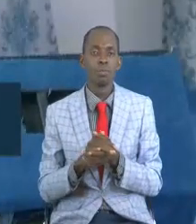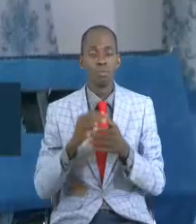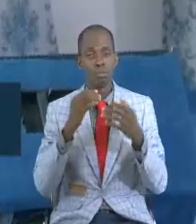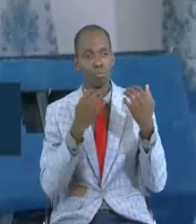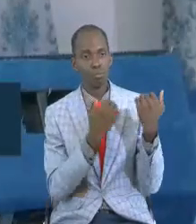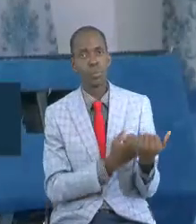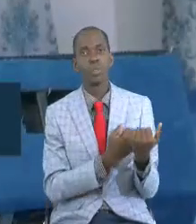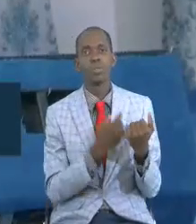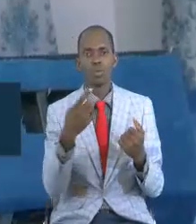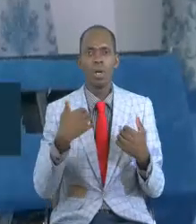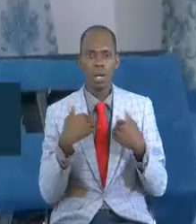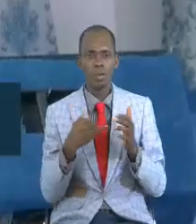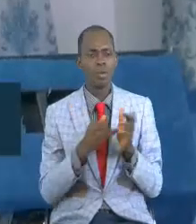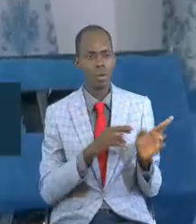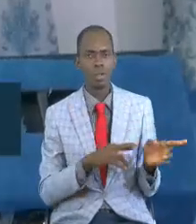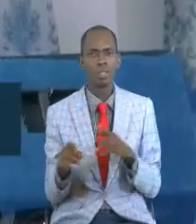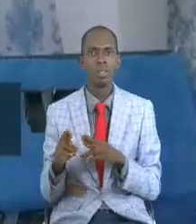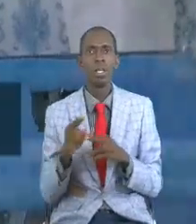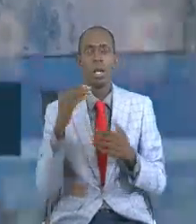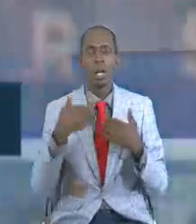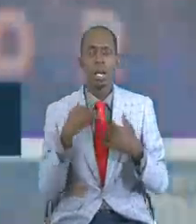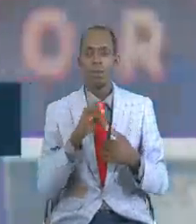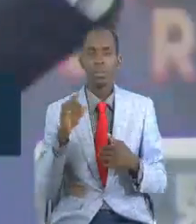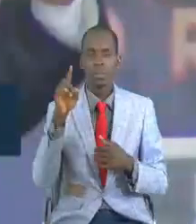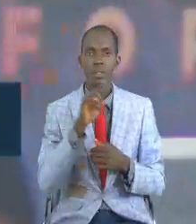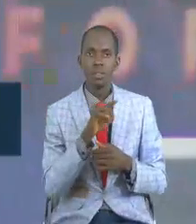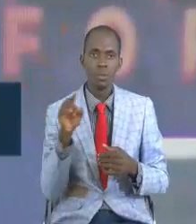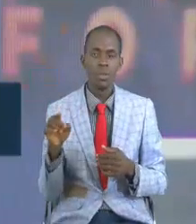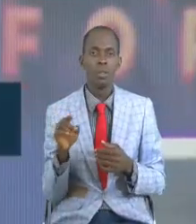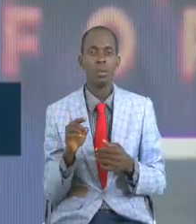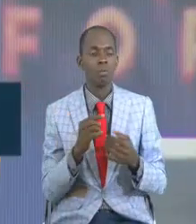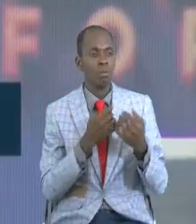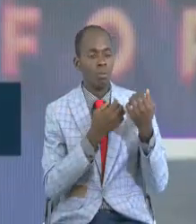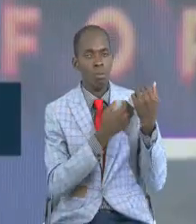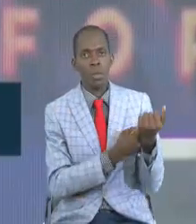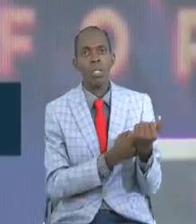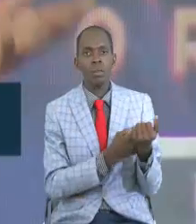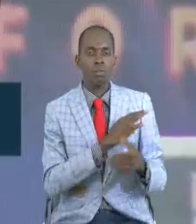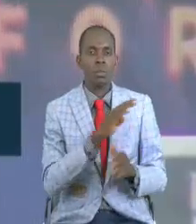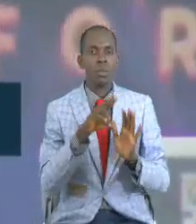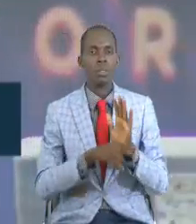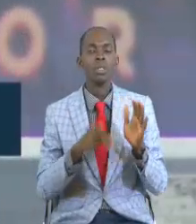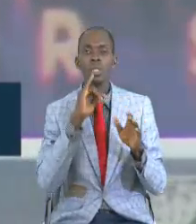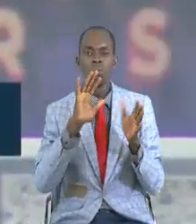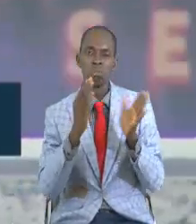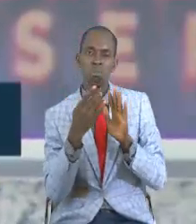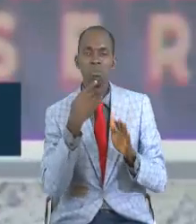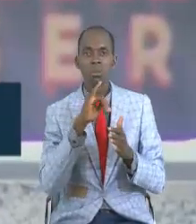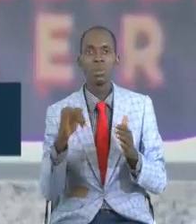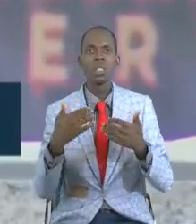already. Having therefore boldness, it's like saying, having